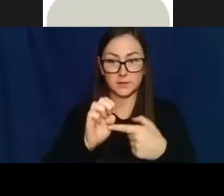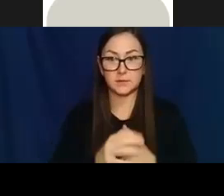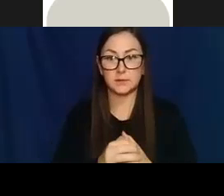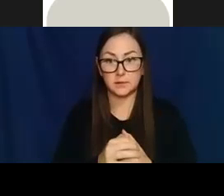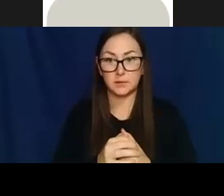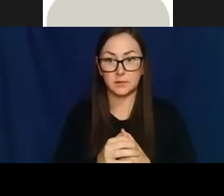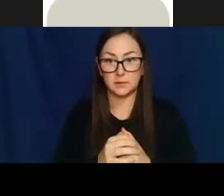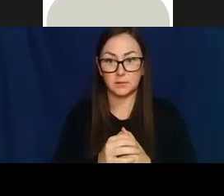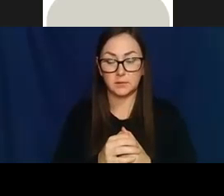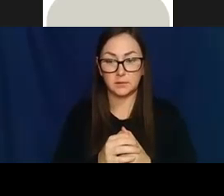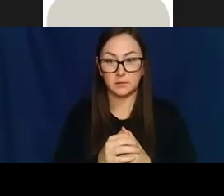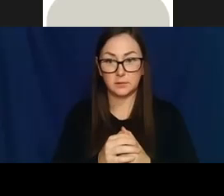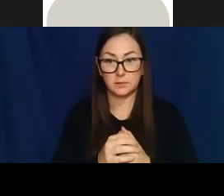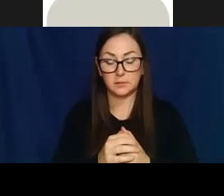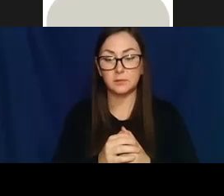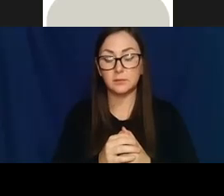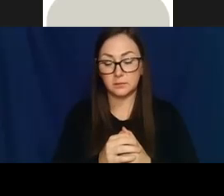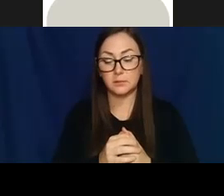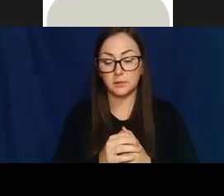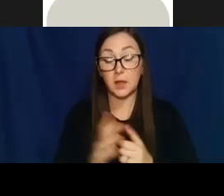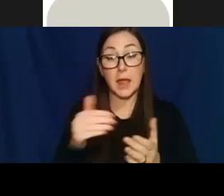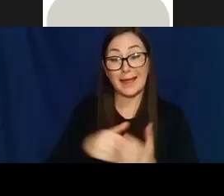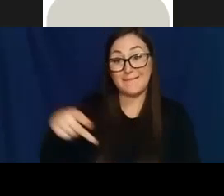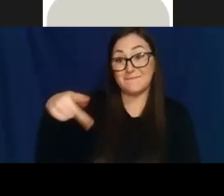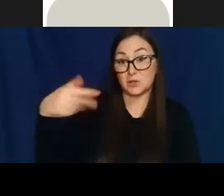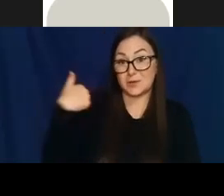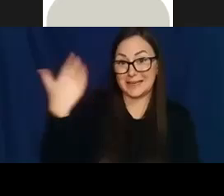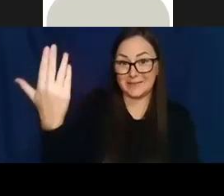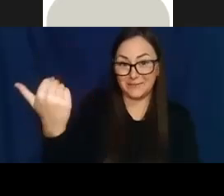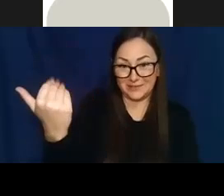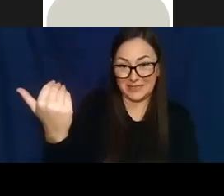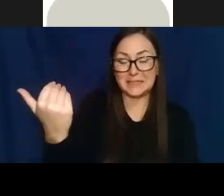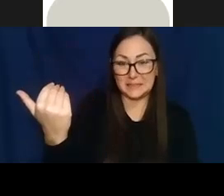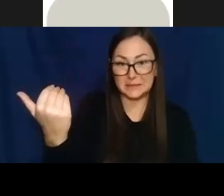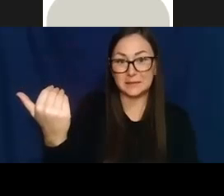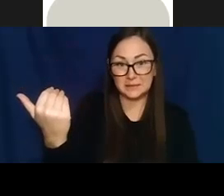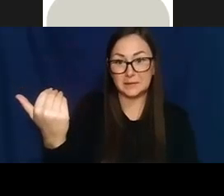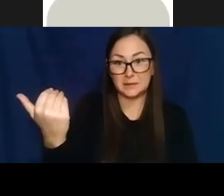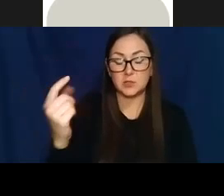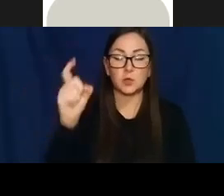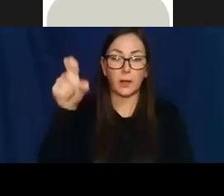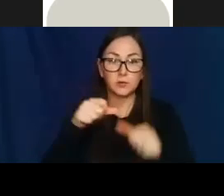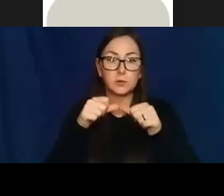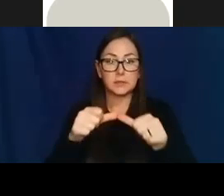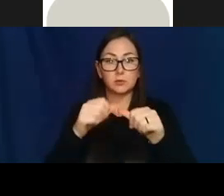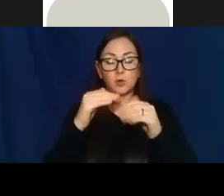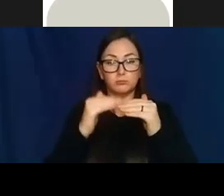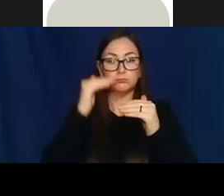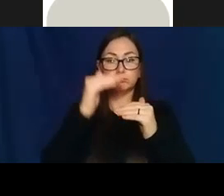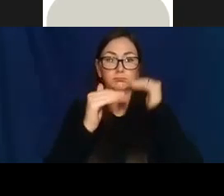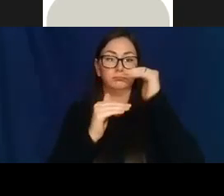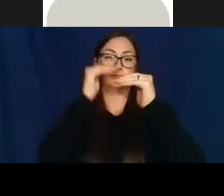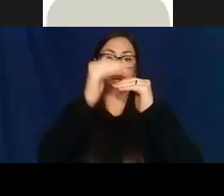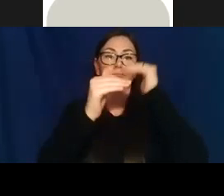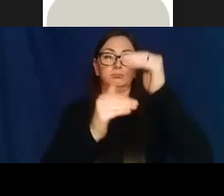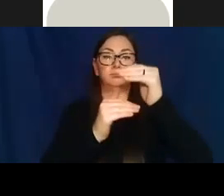because, again, phosphorus has 15, and the only place is to move up to the next energy level, which is the 3rd energy